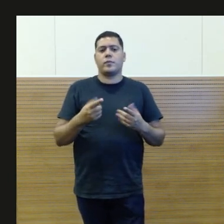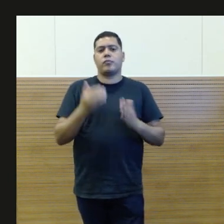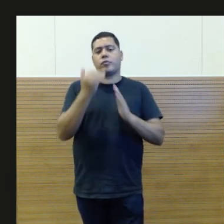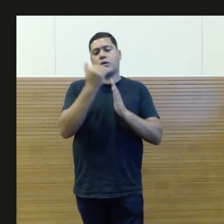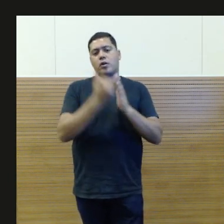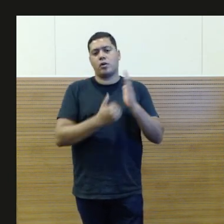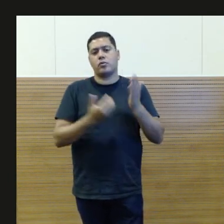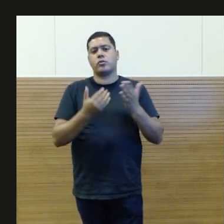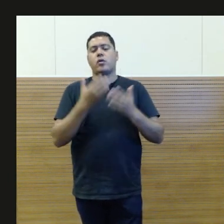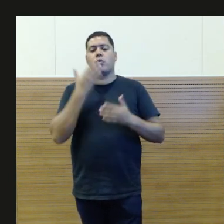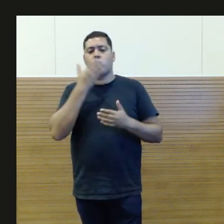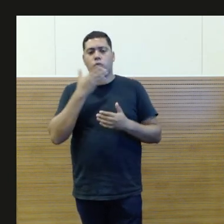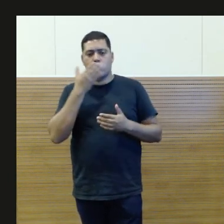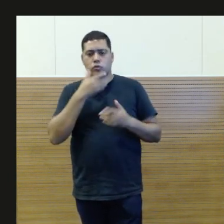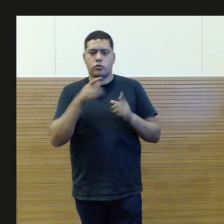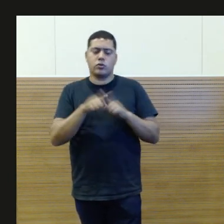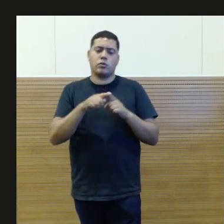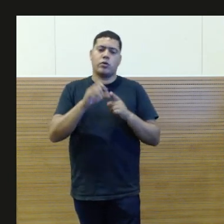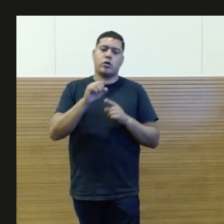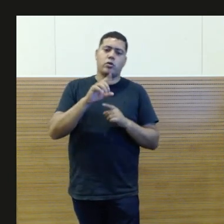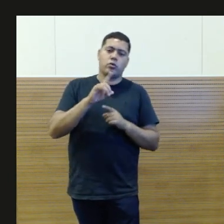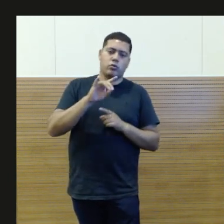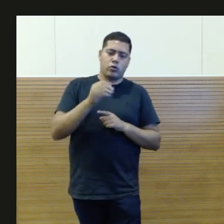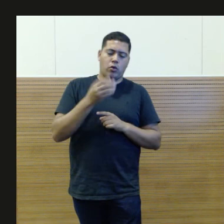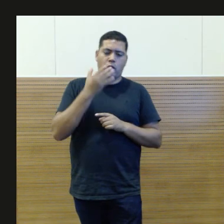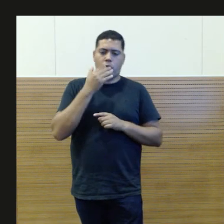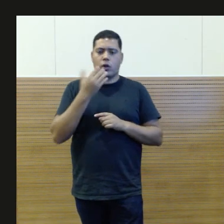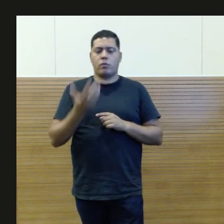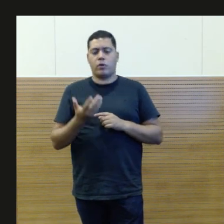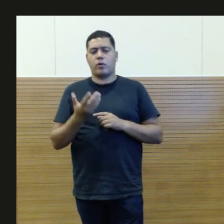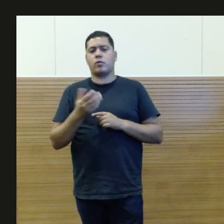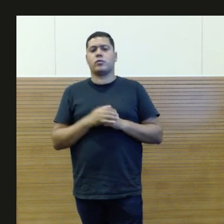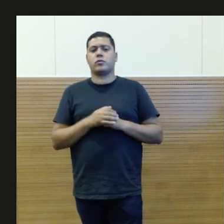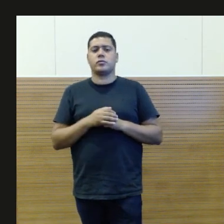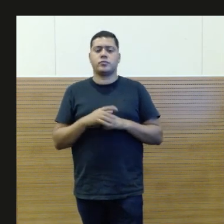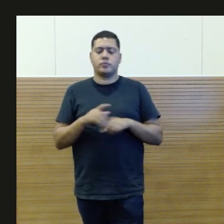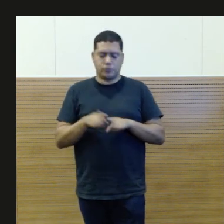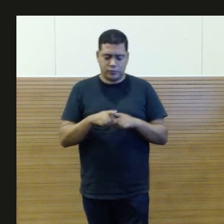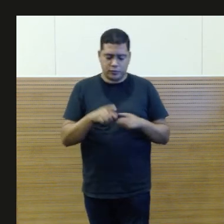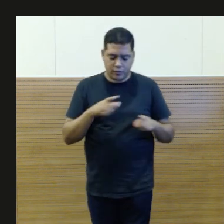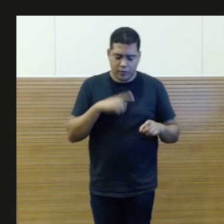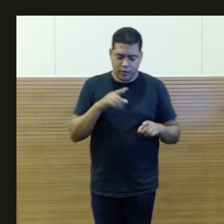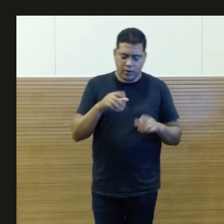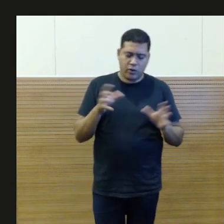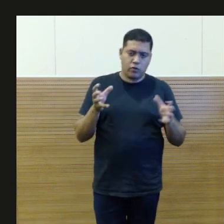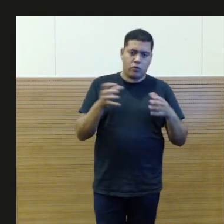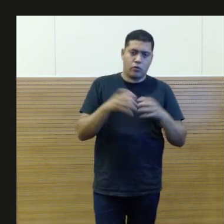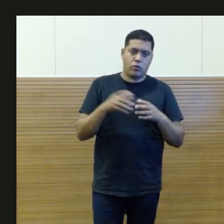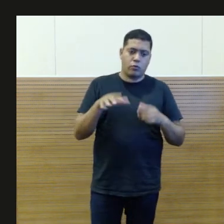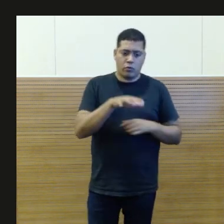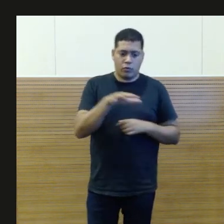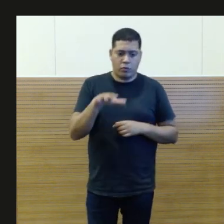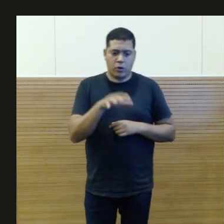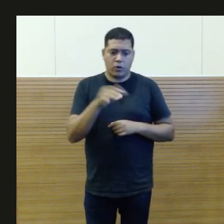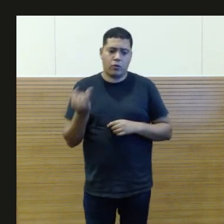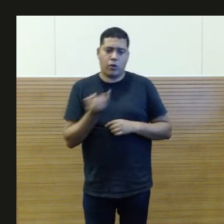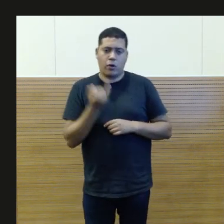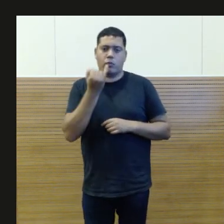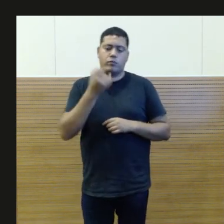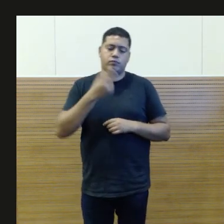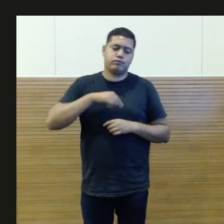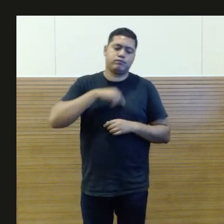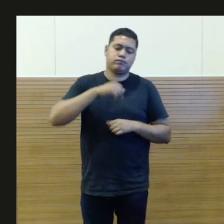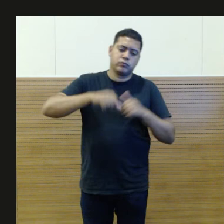is, I'm from the Ministry of Health of Chile. My name is Andrea Zuniga, and I will present